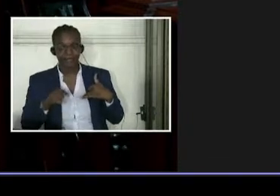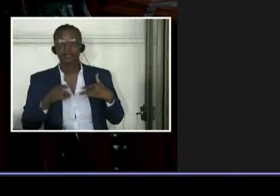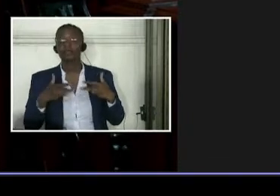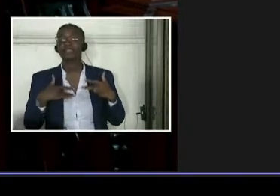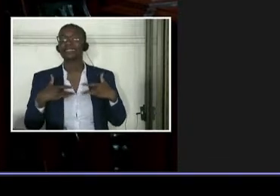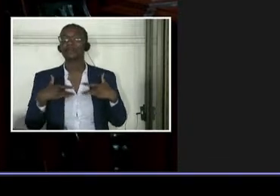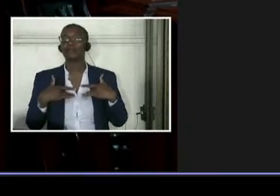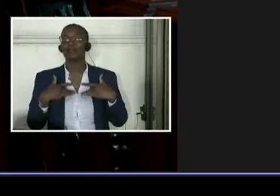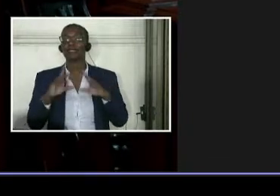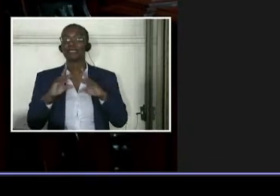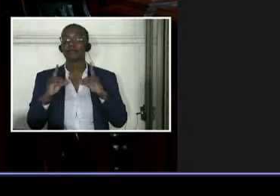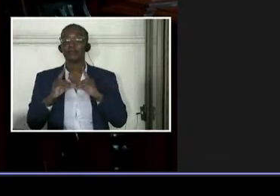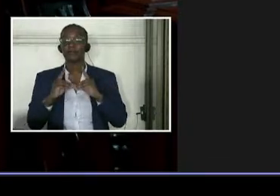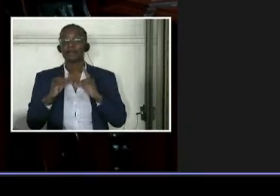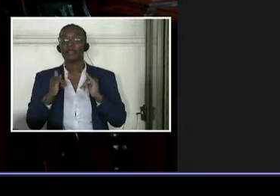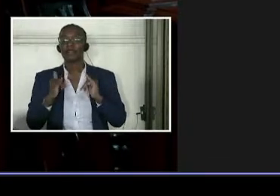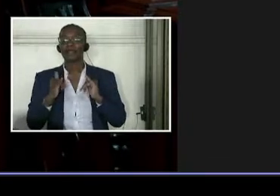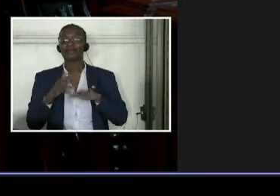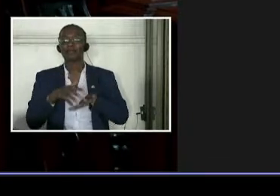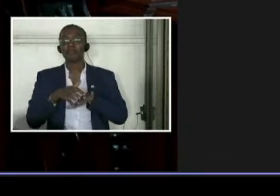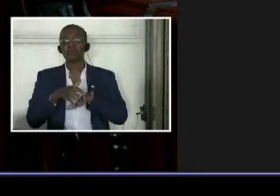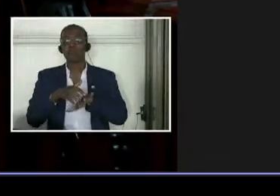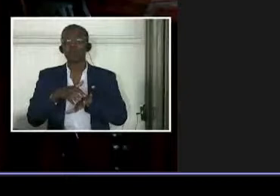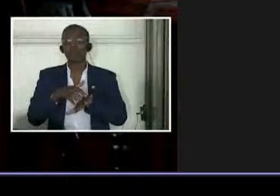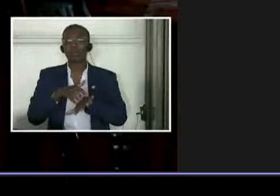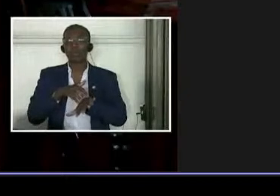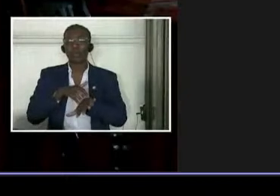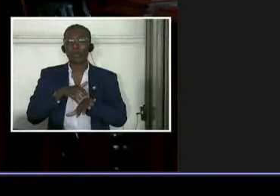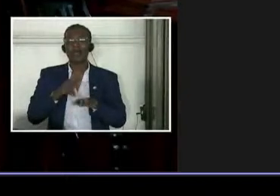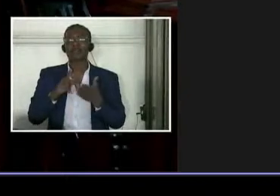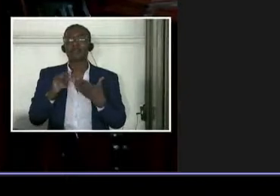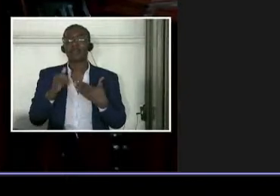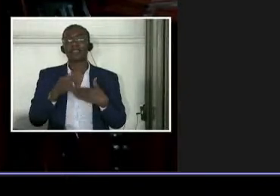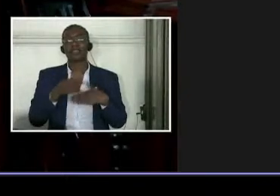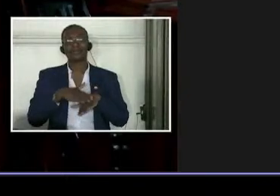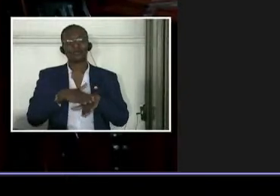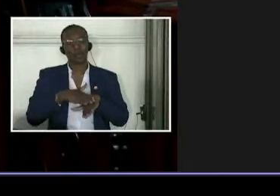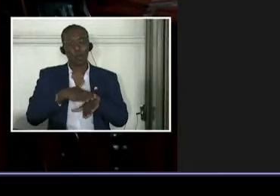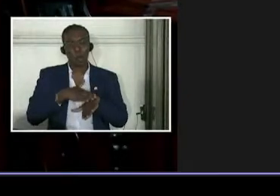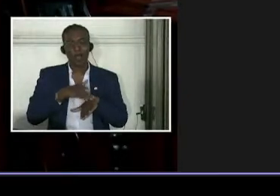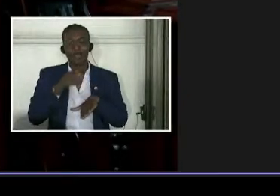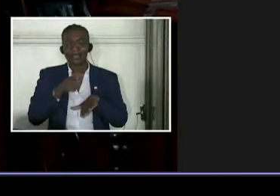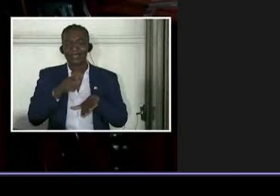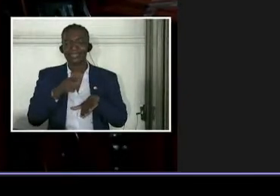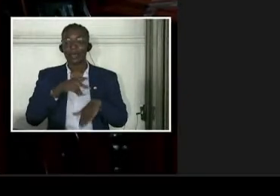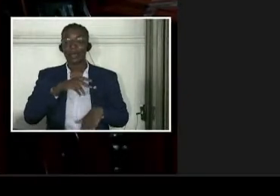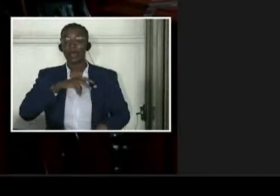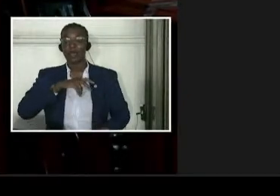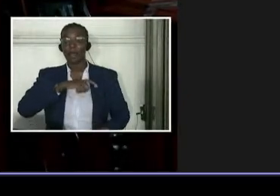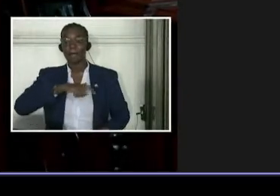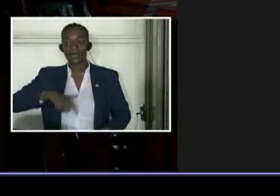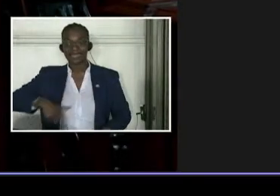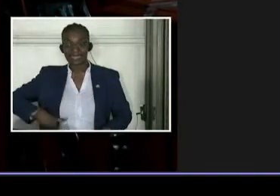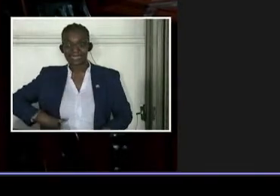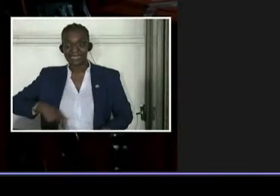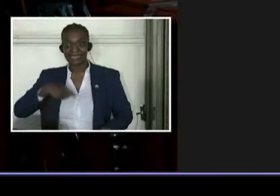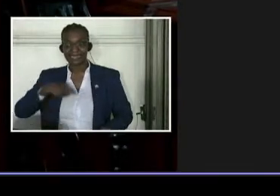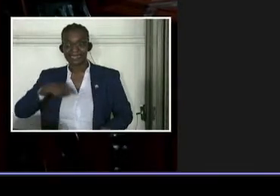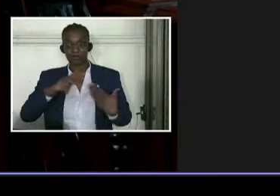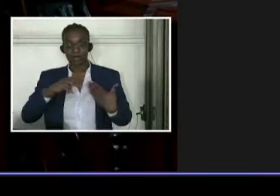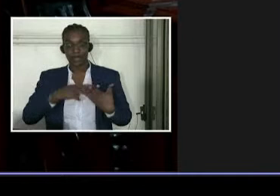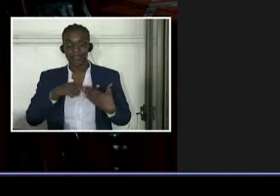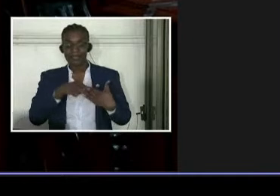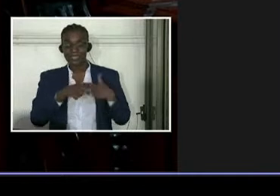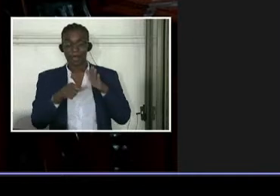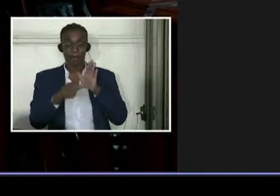what we regard as the snail pace at which this project is moving. This is a presidential project. This is a